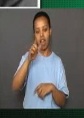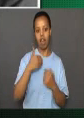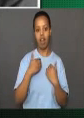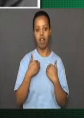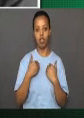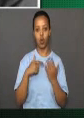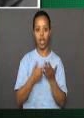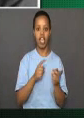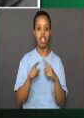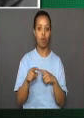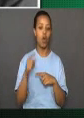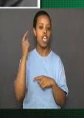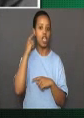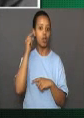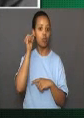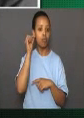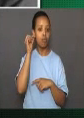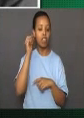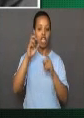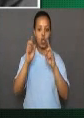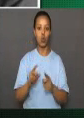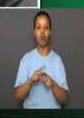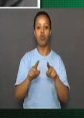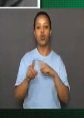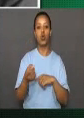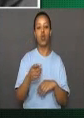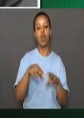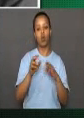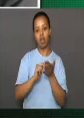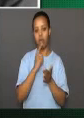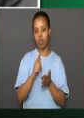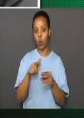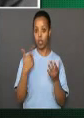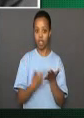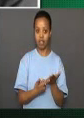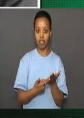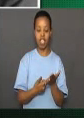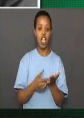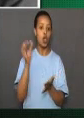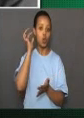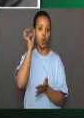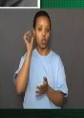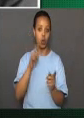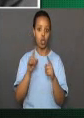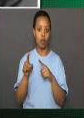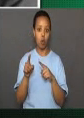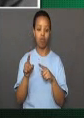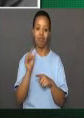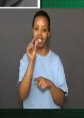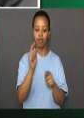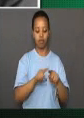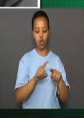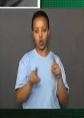that determines the shape of their ears. Therefore, their ears look a bit